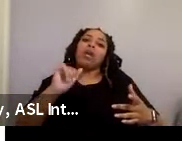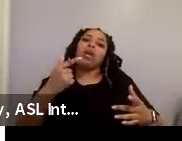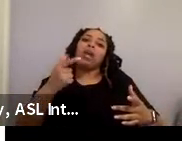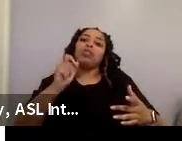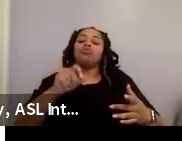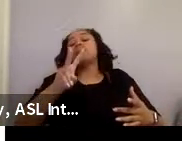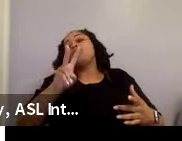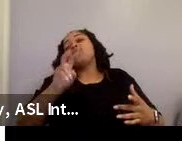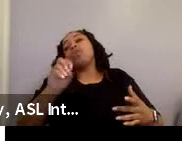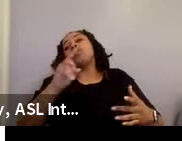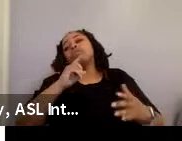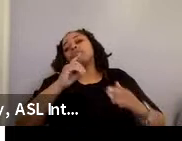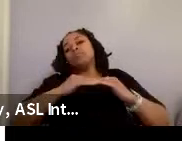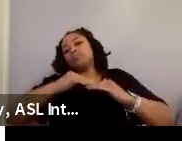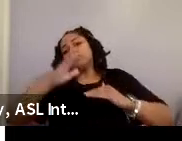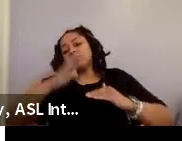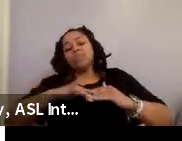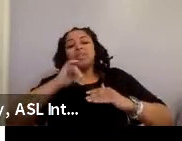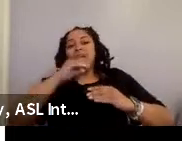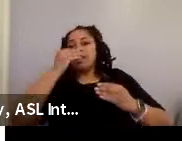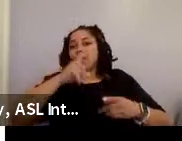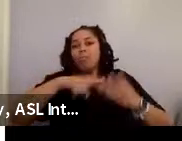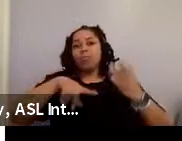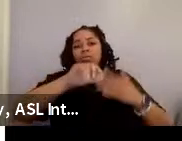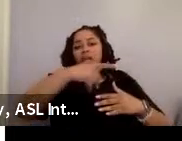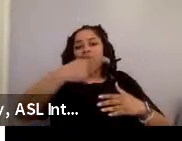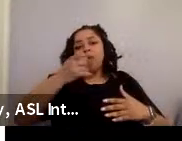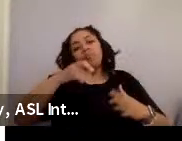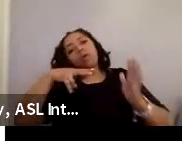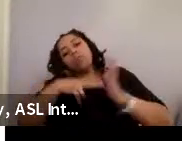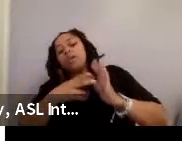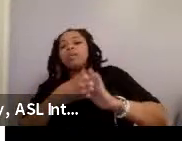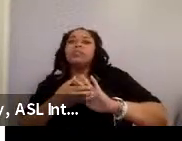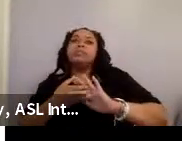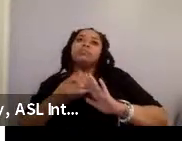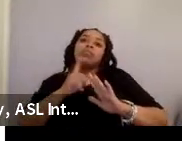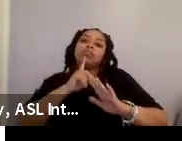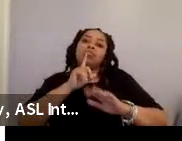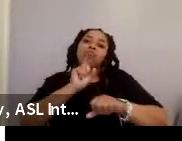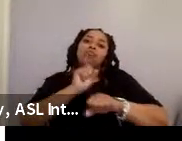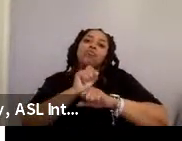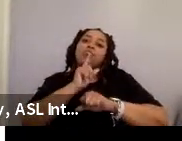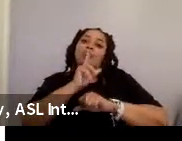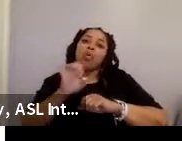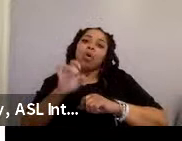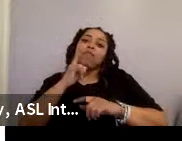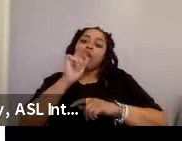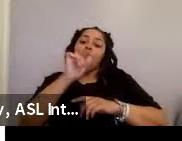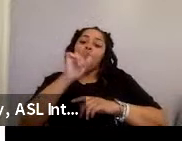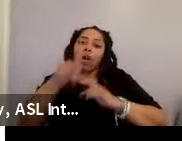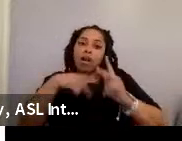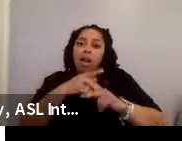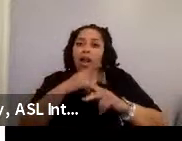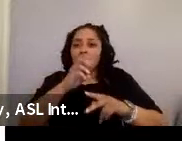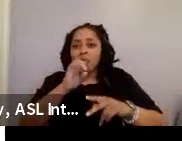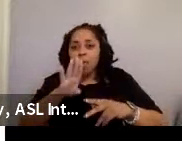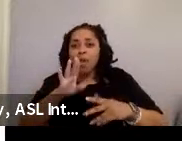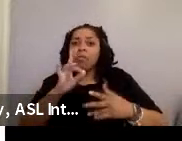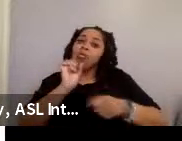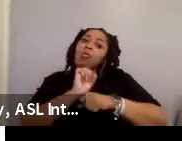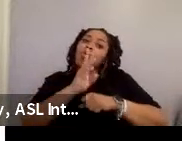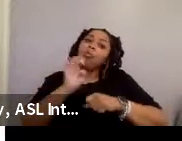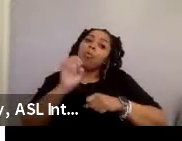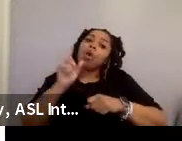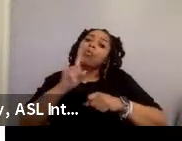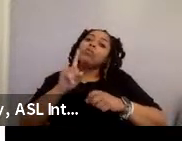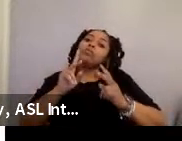up, not to care about what's an app or a plugin or embed. It works really well for all kinds of web content, and it works well enough, very well